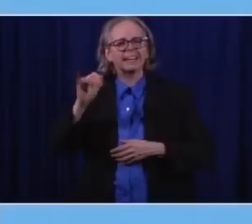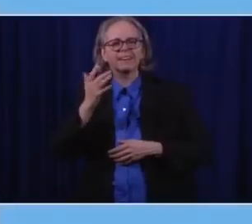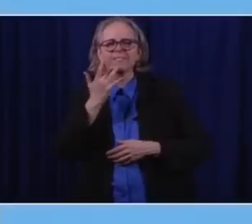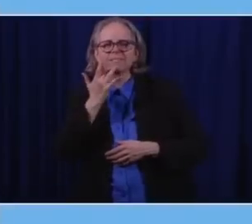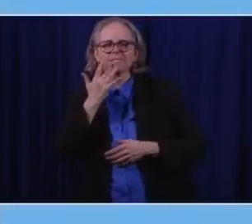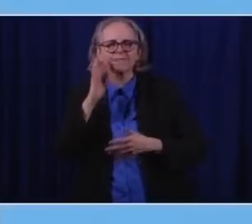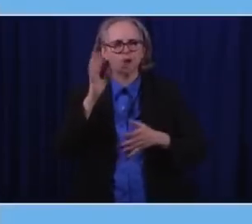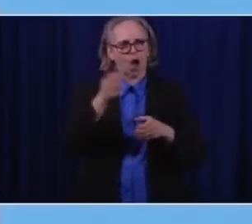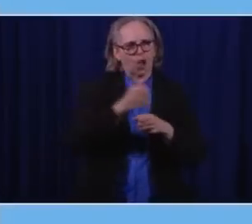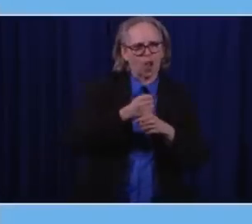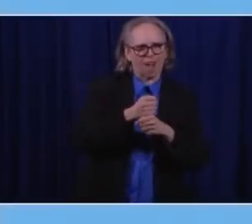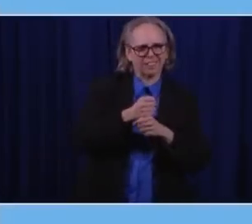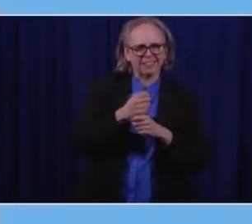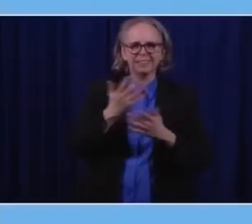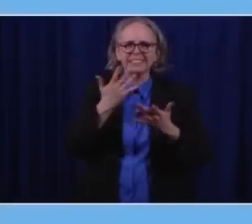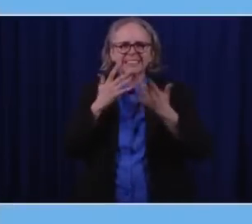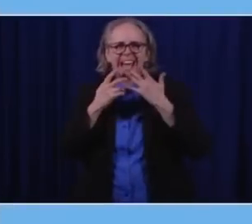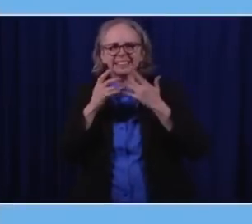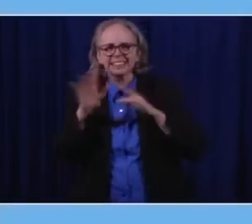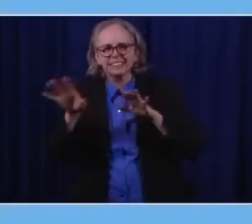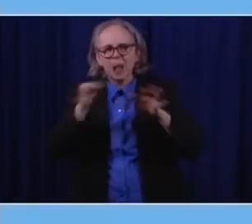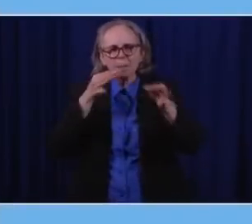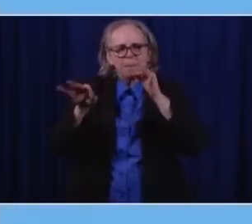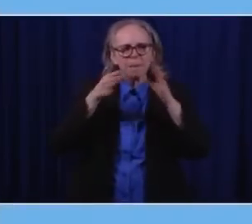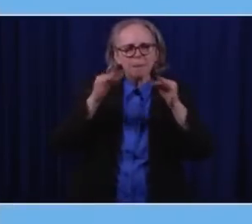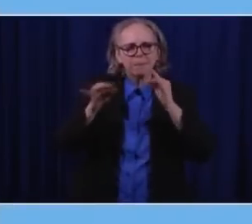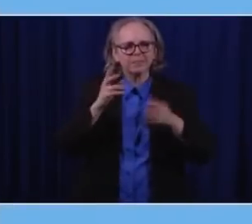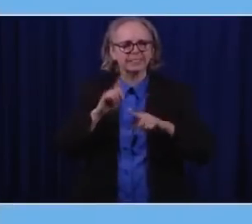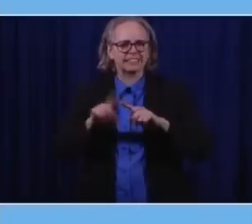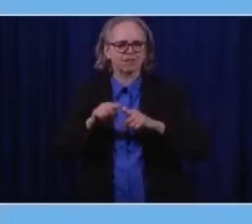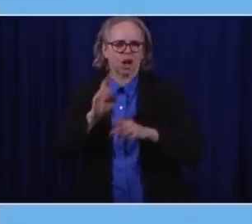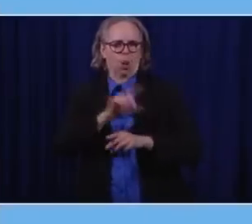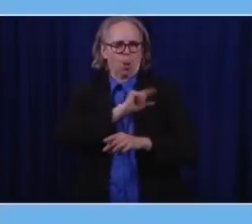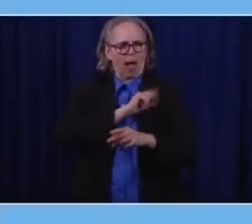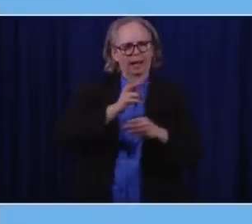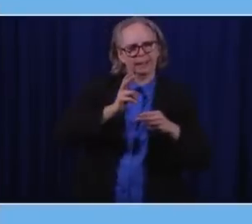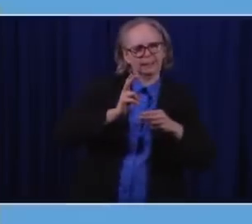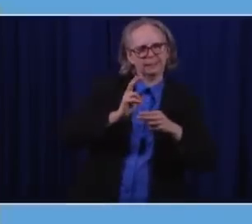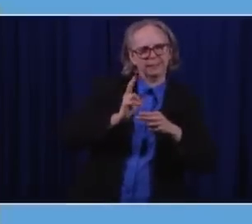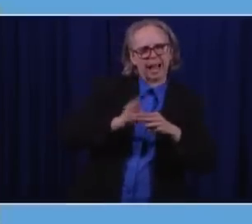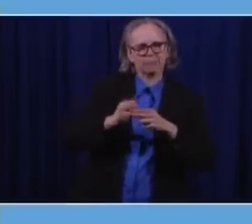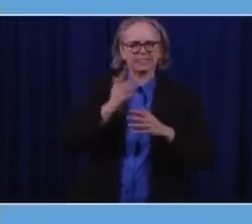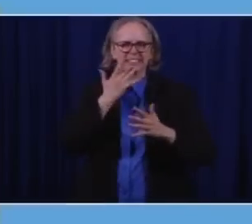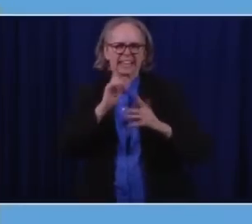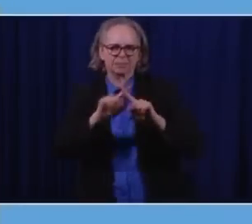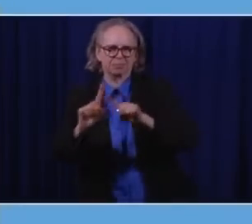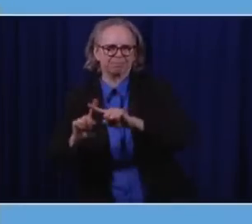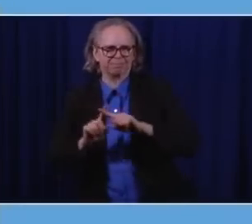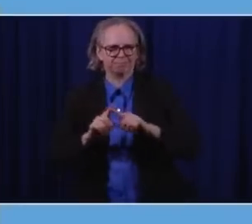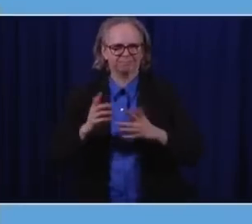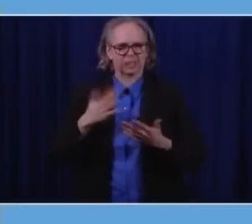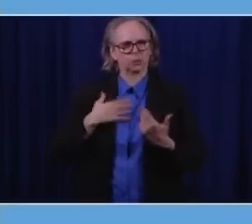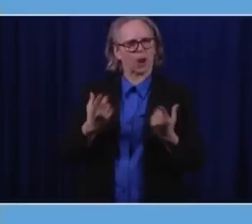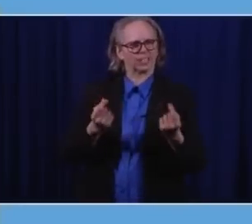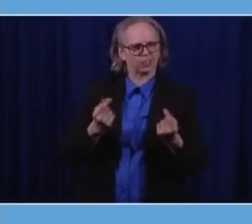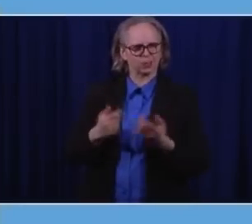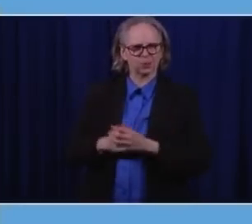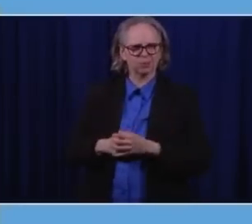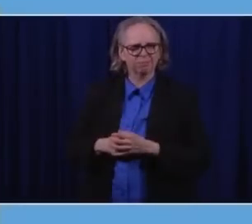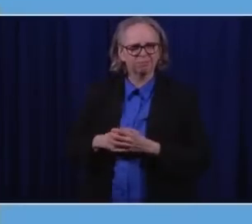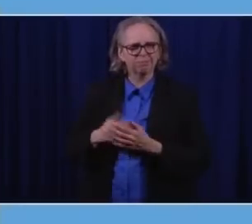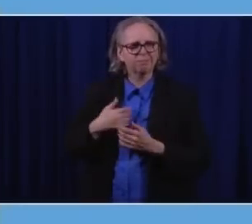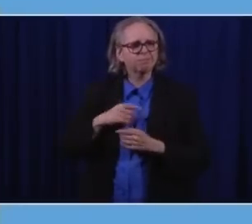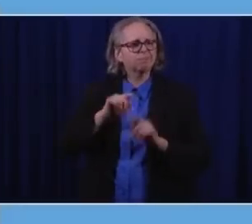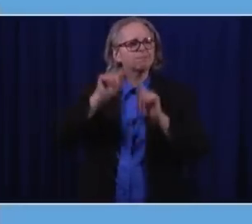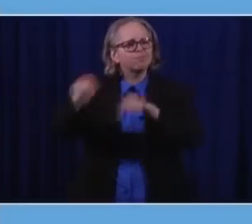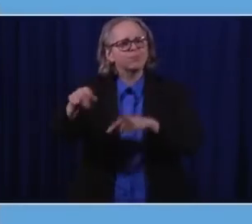taste and quantify quality of coffee. I did start the year off in Uganda and Ethiopia, but I probably would have followed